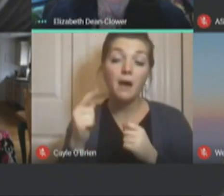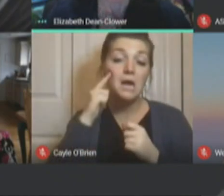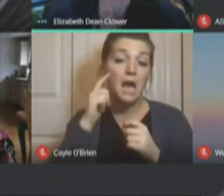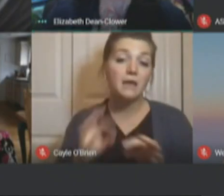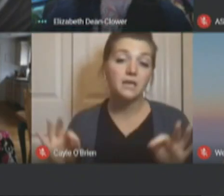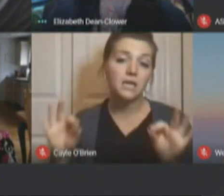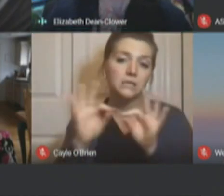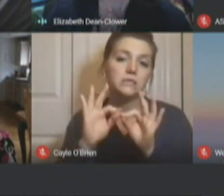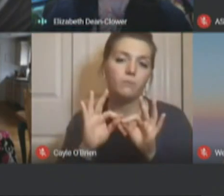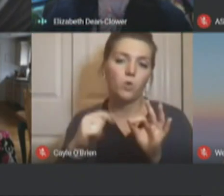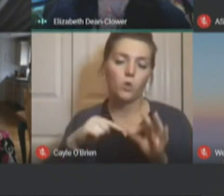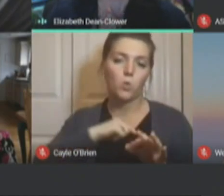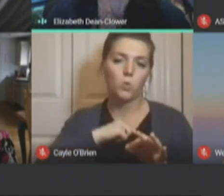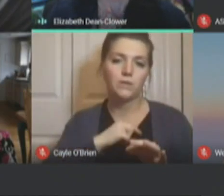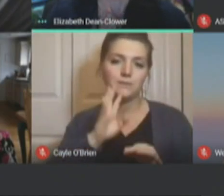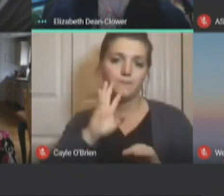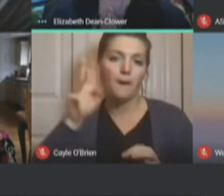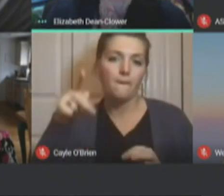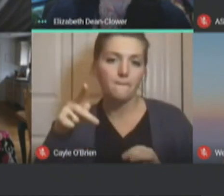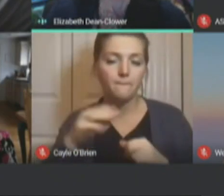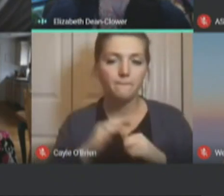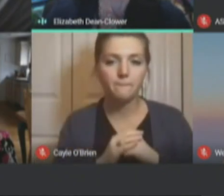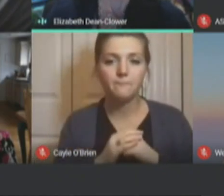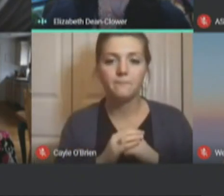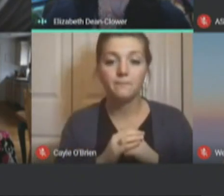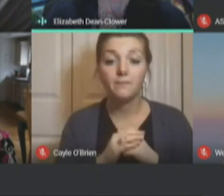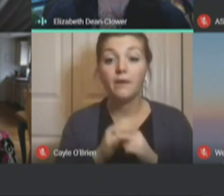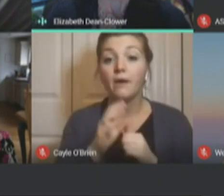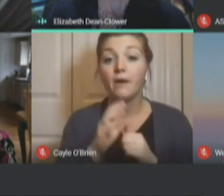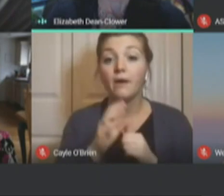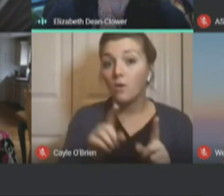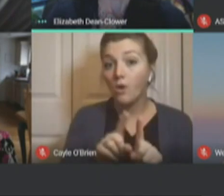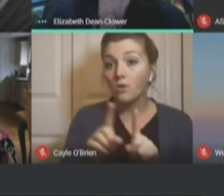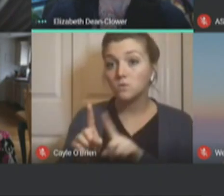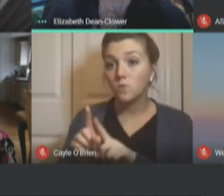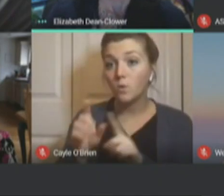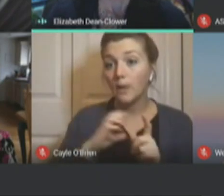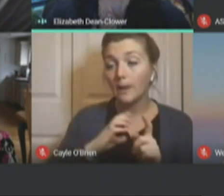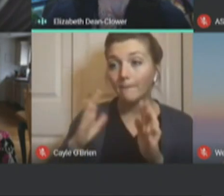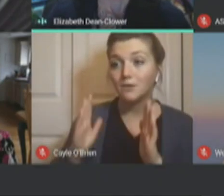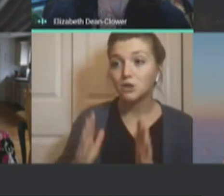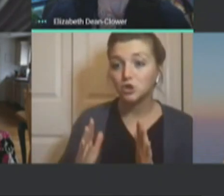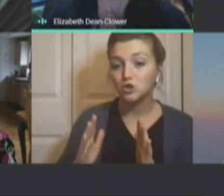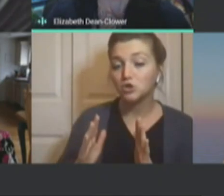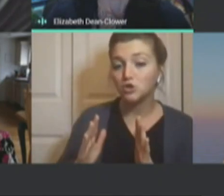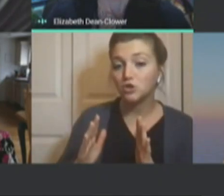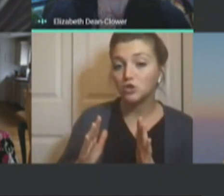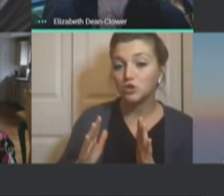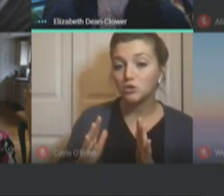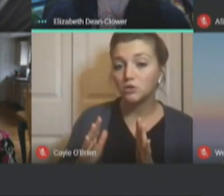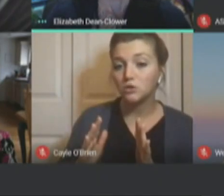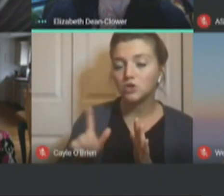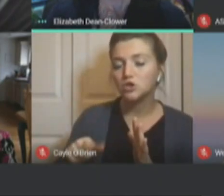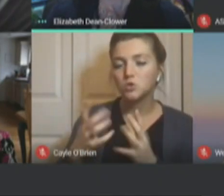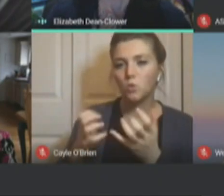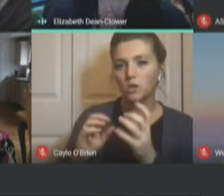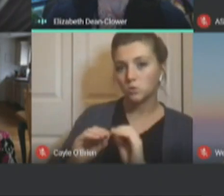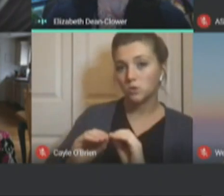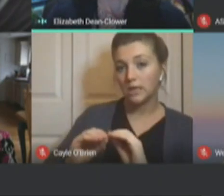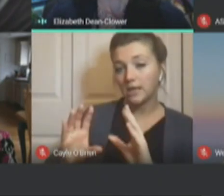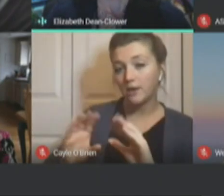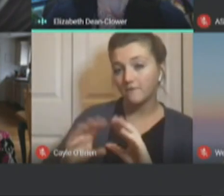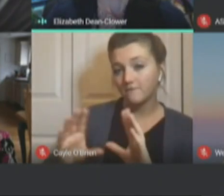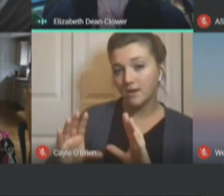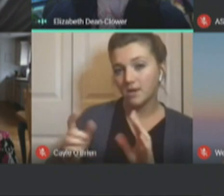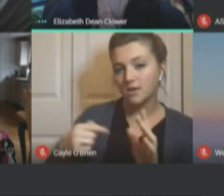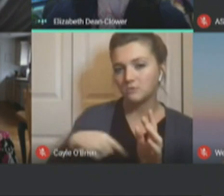something. And that similarly, Commissioner, that I, just as a point of clarification, since we're